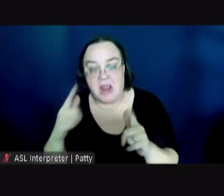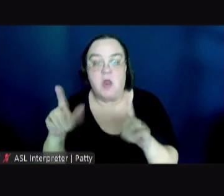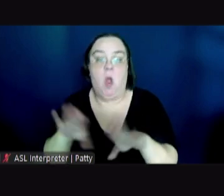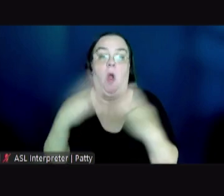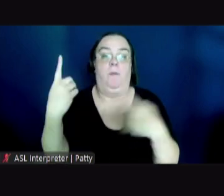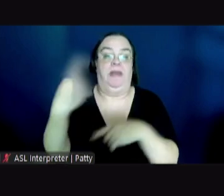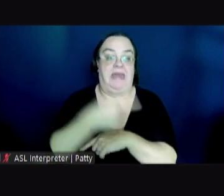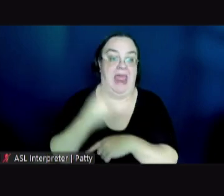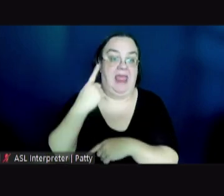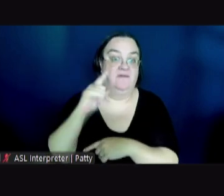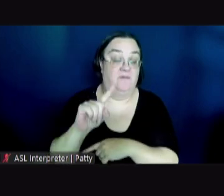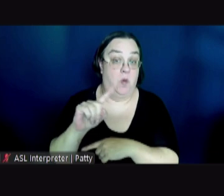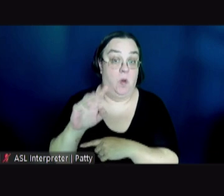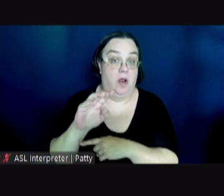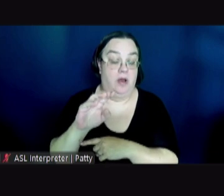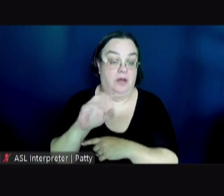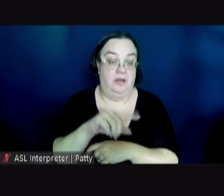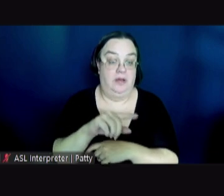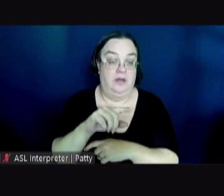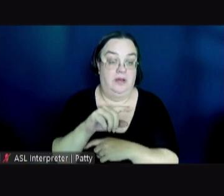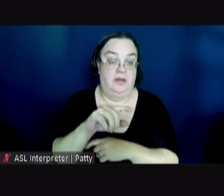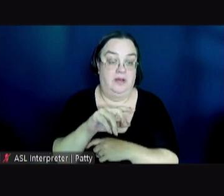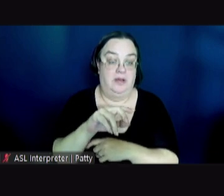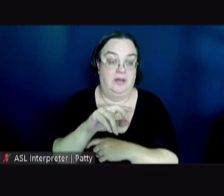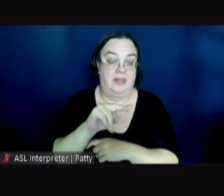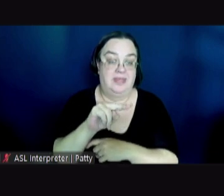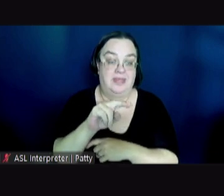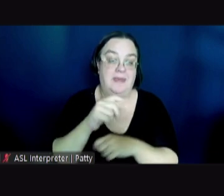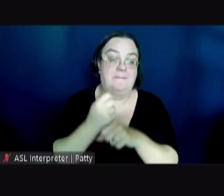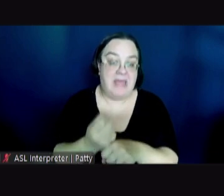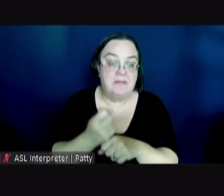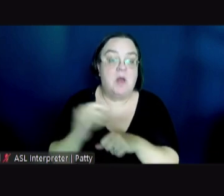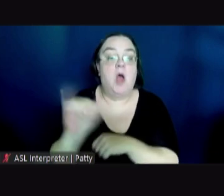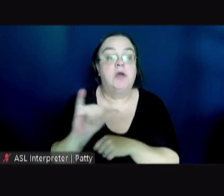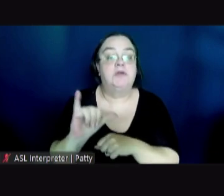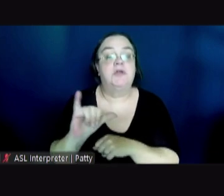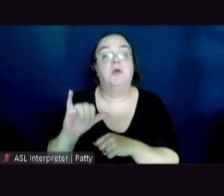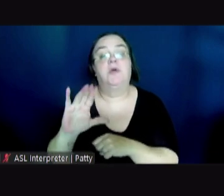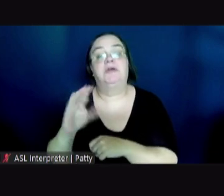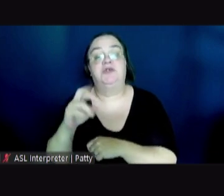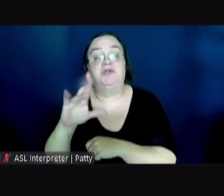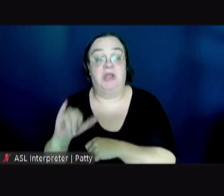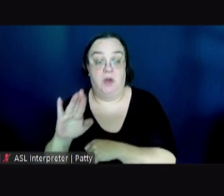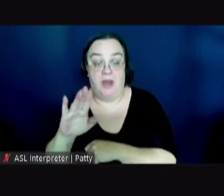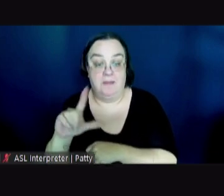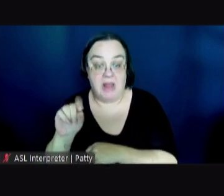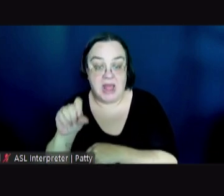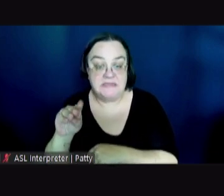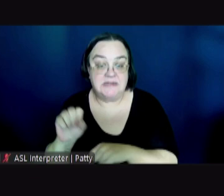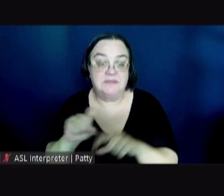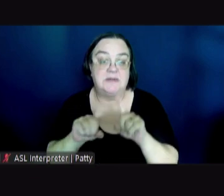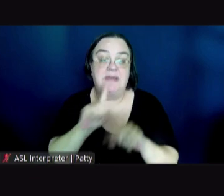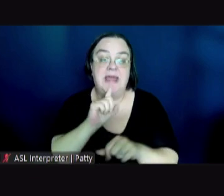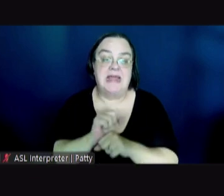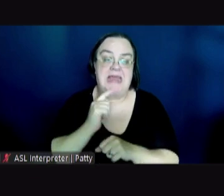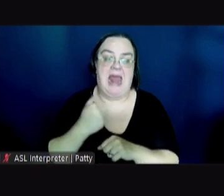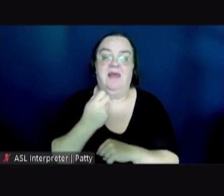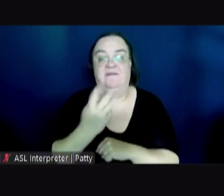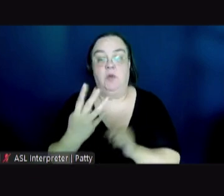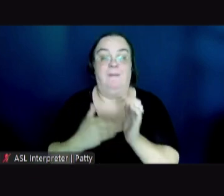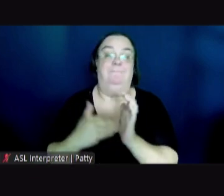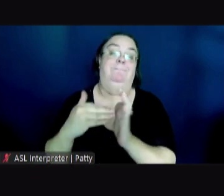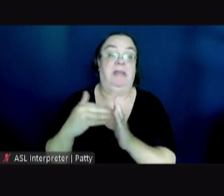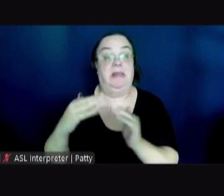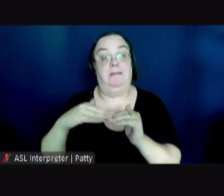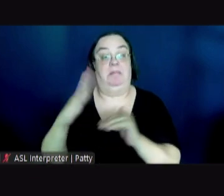few million-plus days since then, including this week. So definitely, as people enjoy the weather,